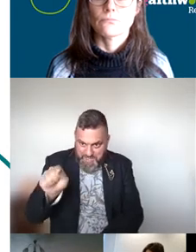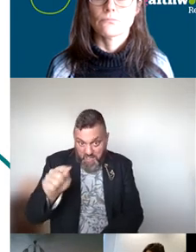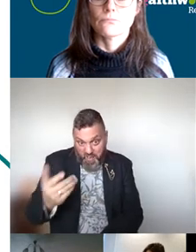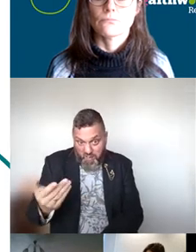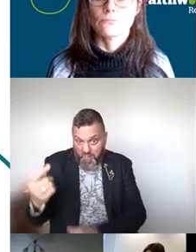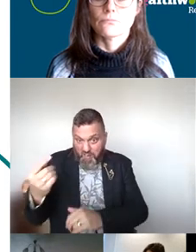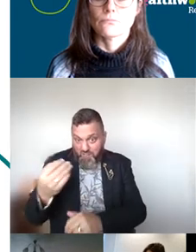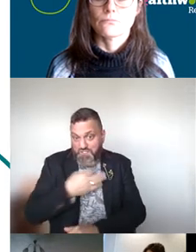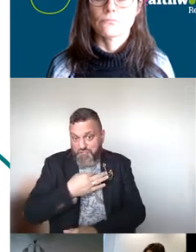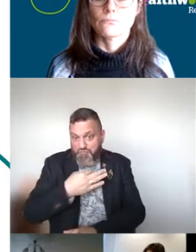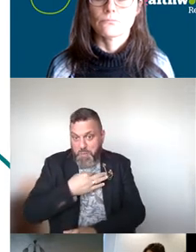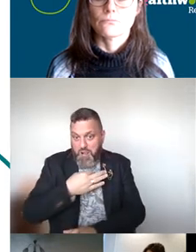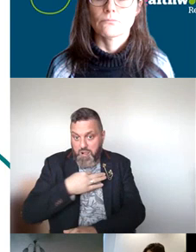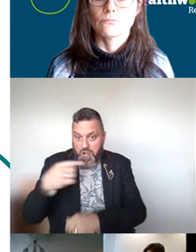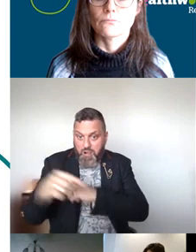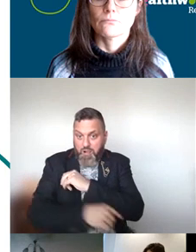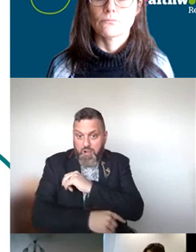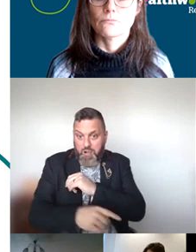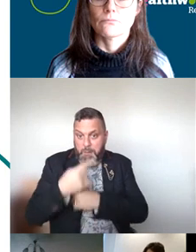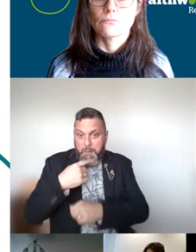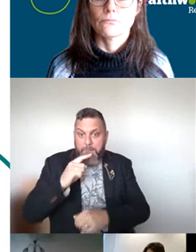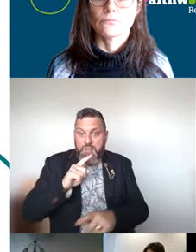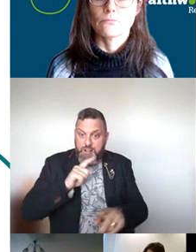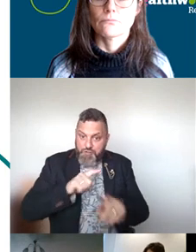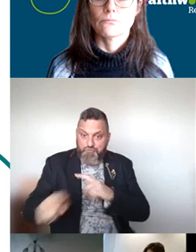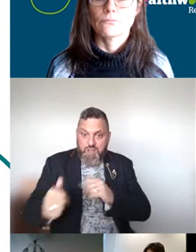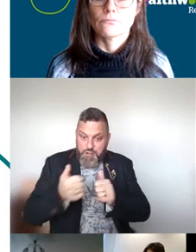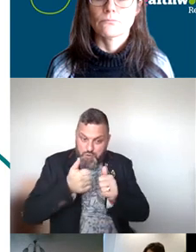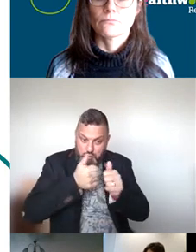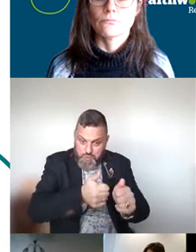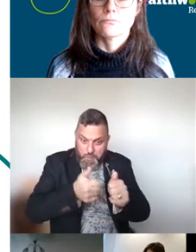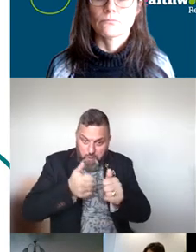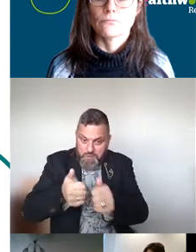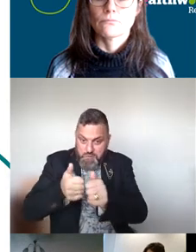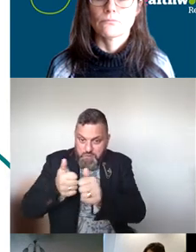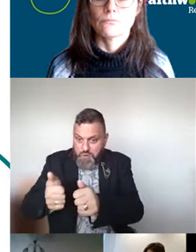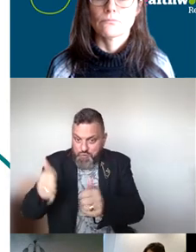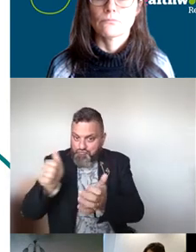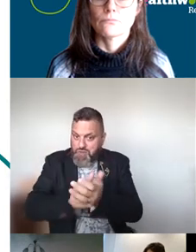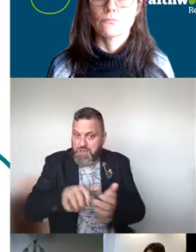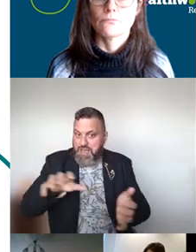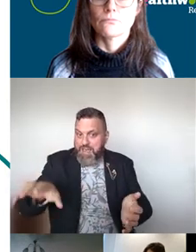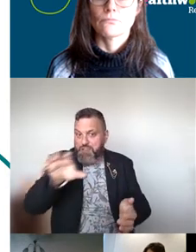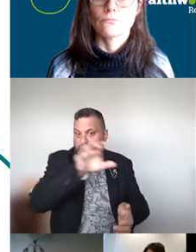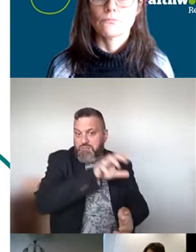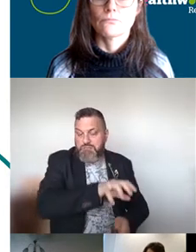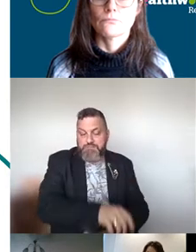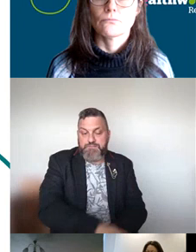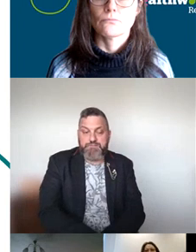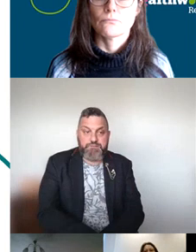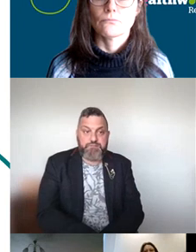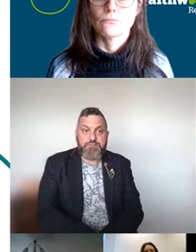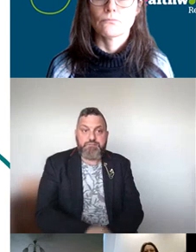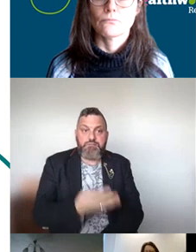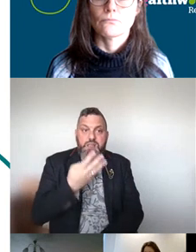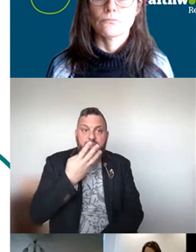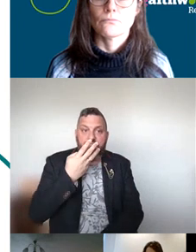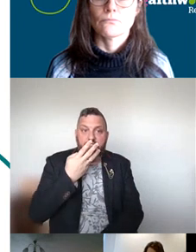vulnerable people and most vulnerable communities, so being targeted about the services that we provide. The fourth